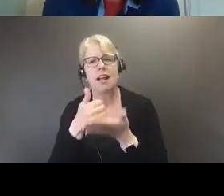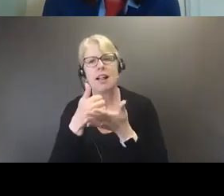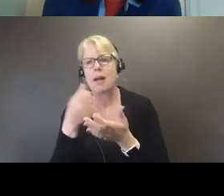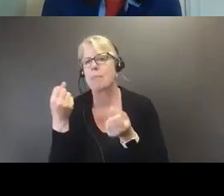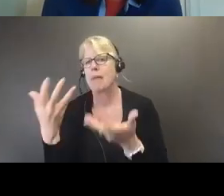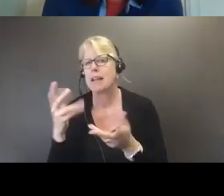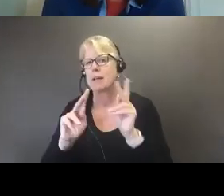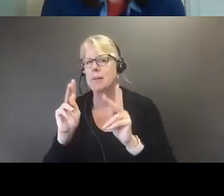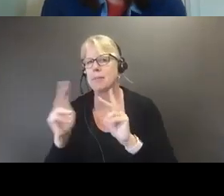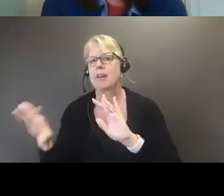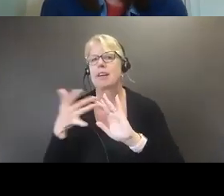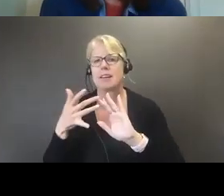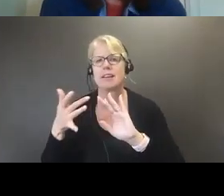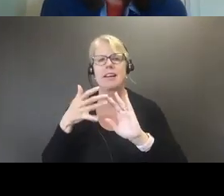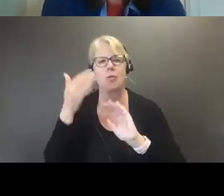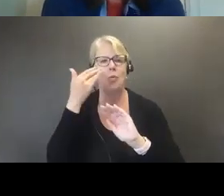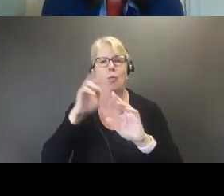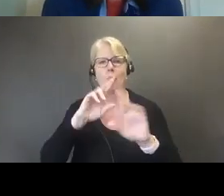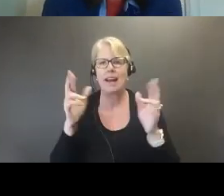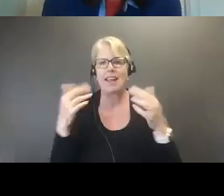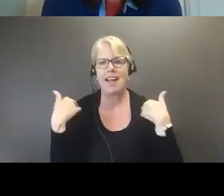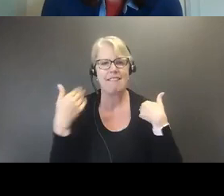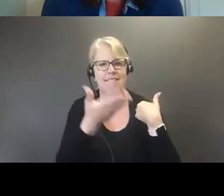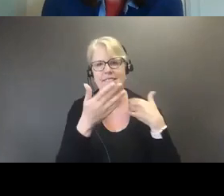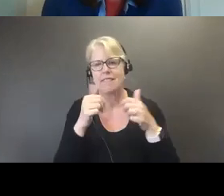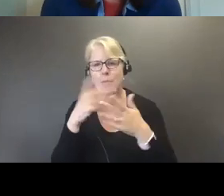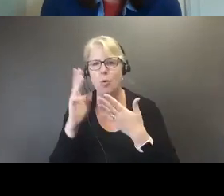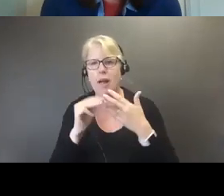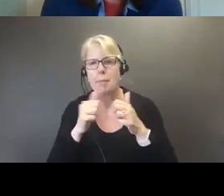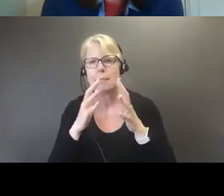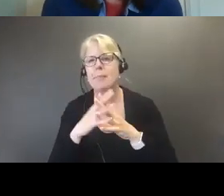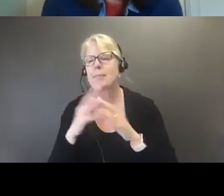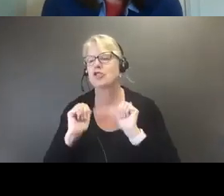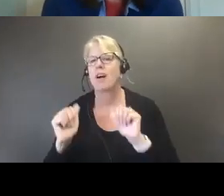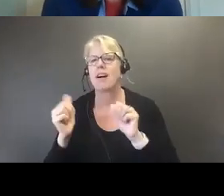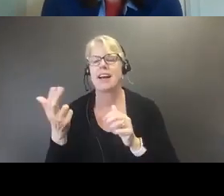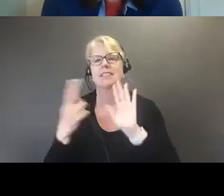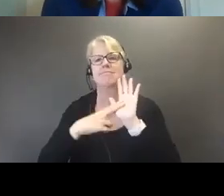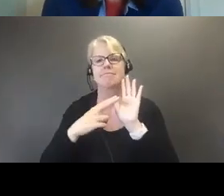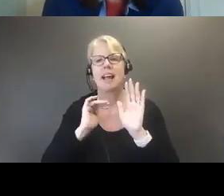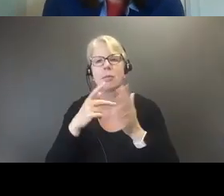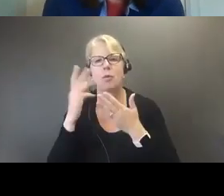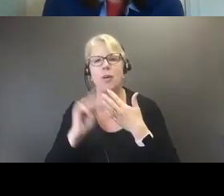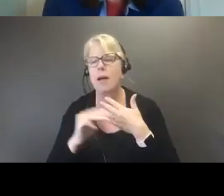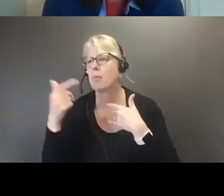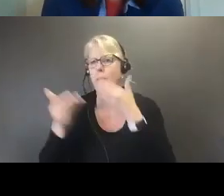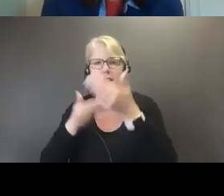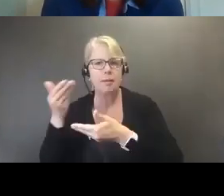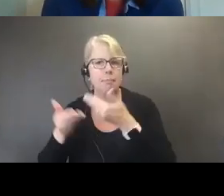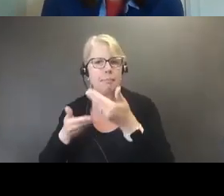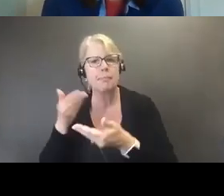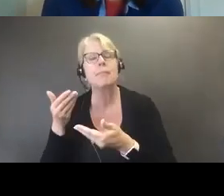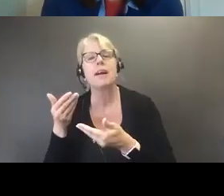us knowing that we had this program already, tried to join up to our program. Obviously, we welcomed them.